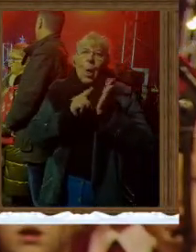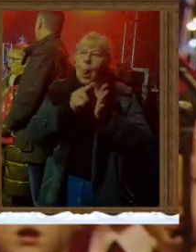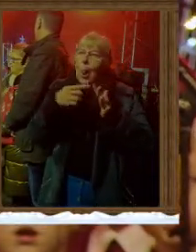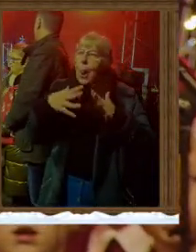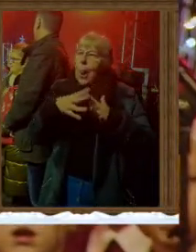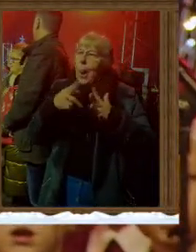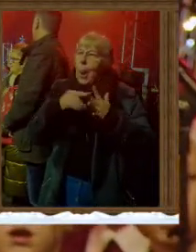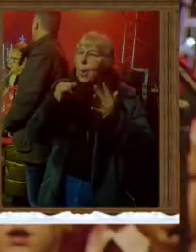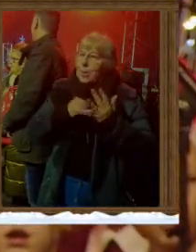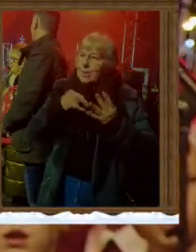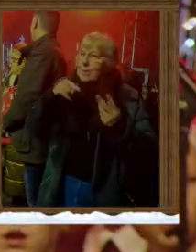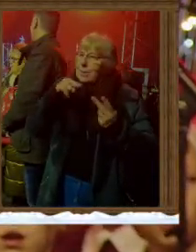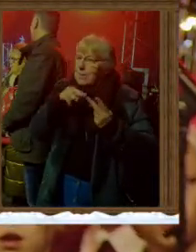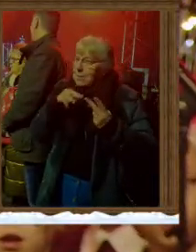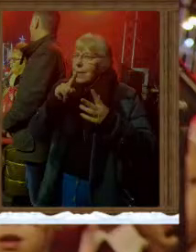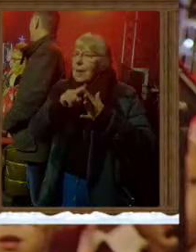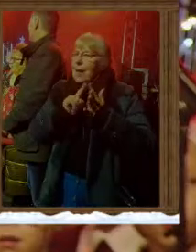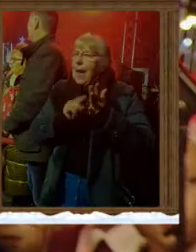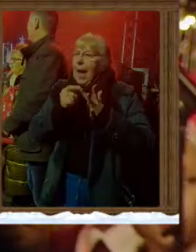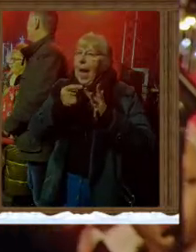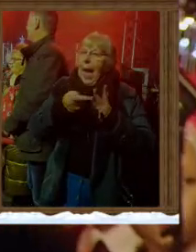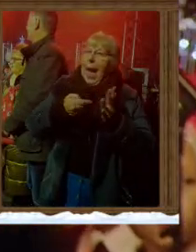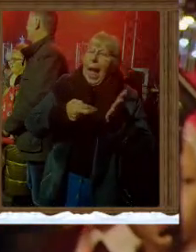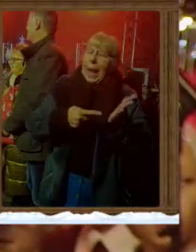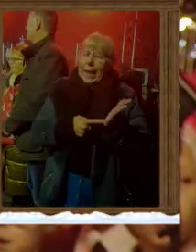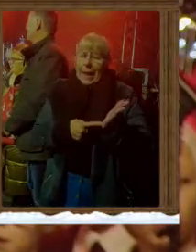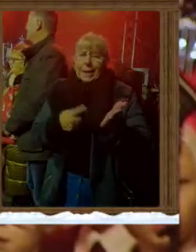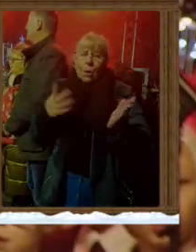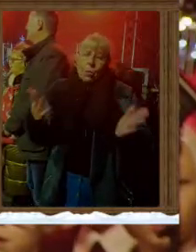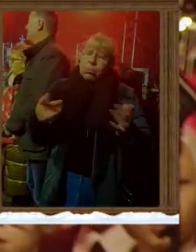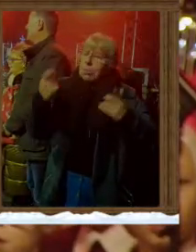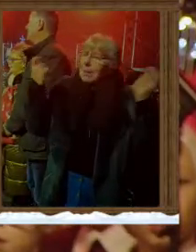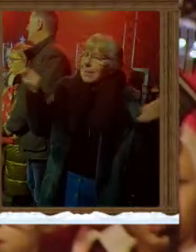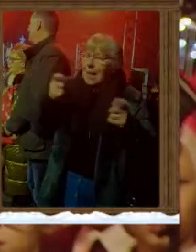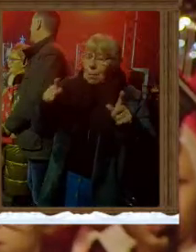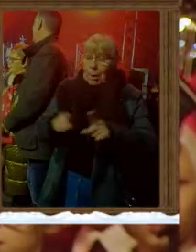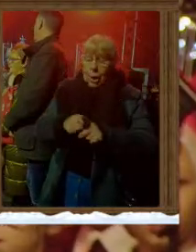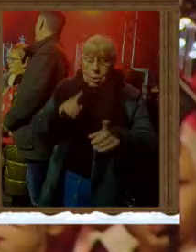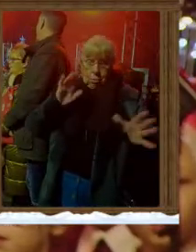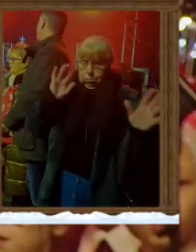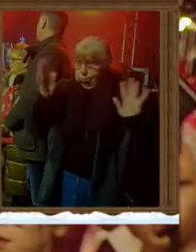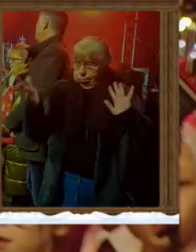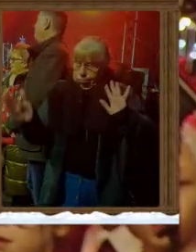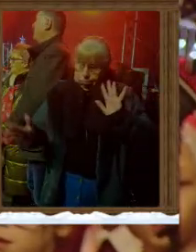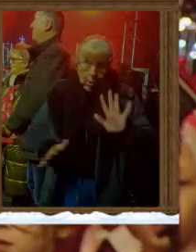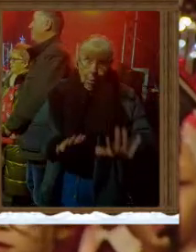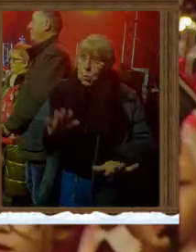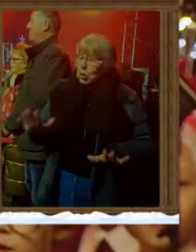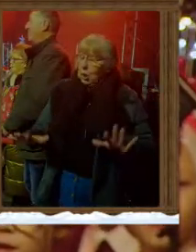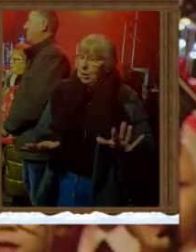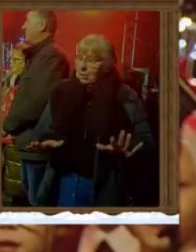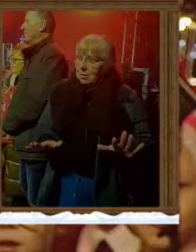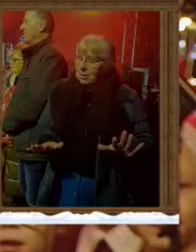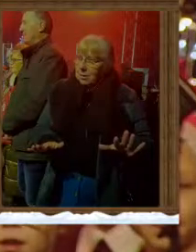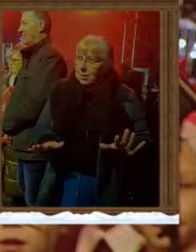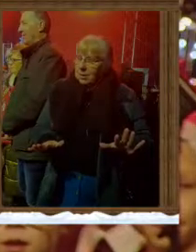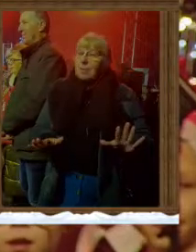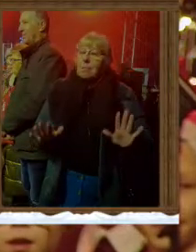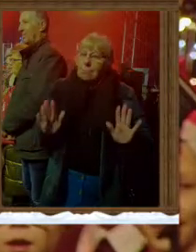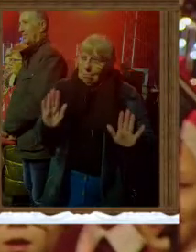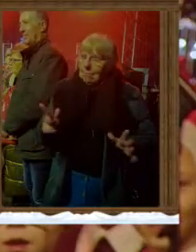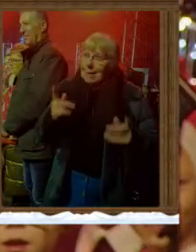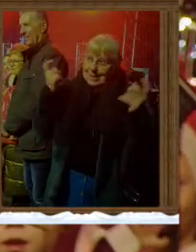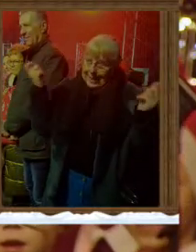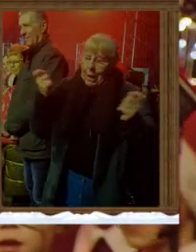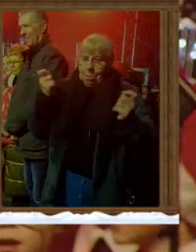celebration and a great commotion. In fact, believe it or not, there was a celebration and